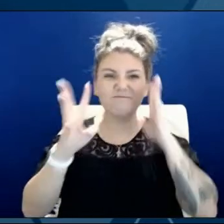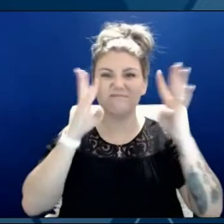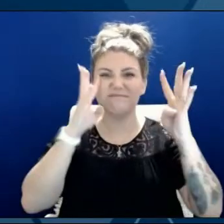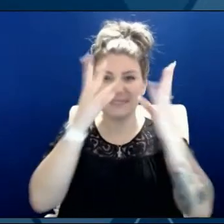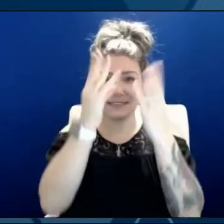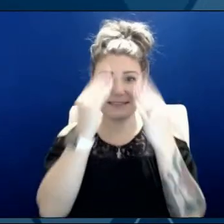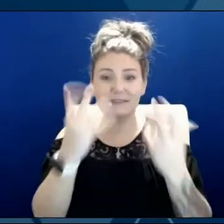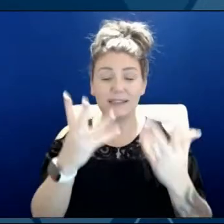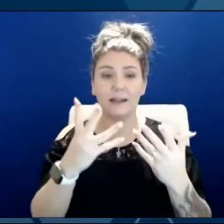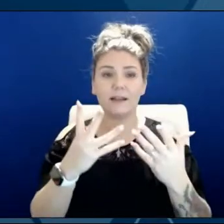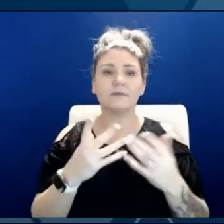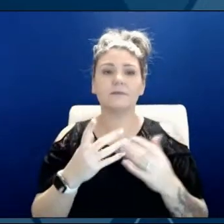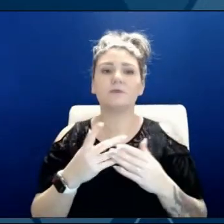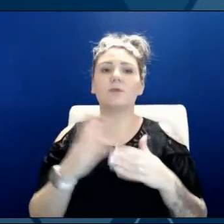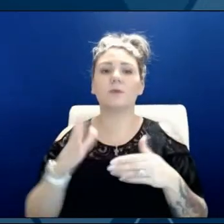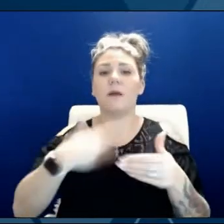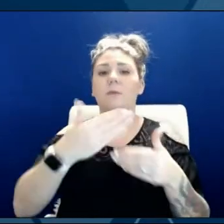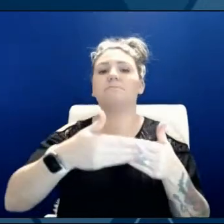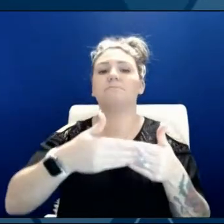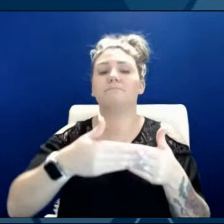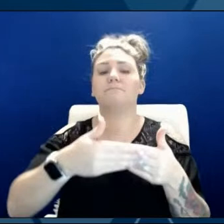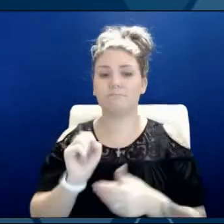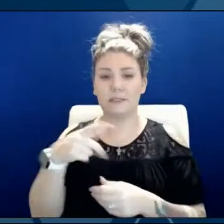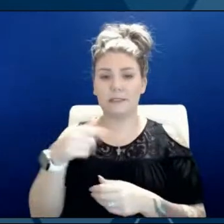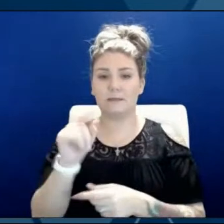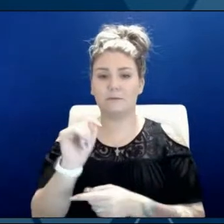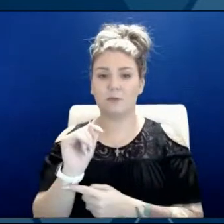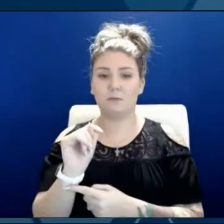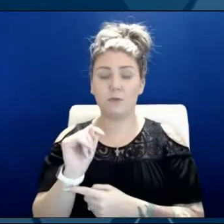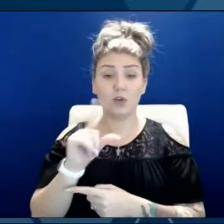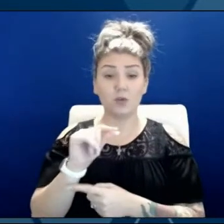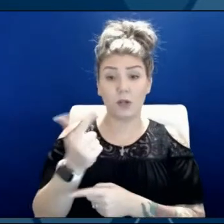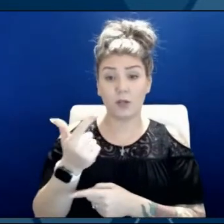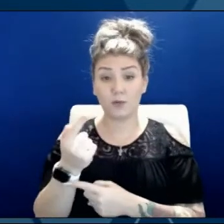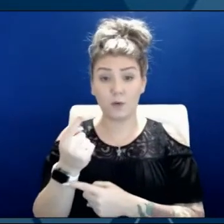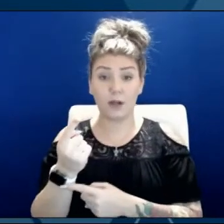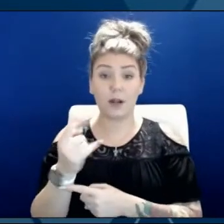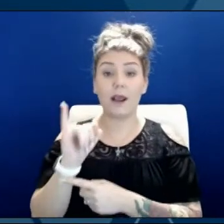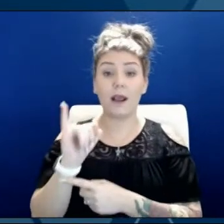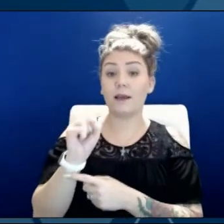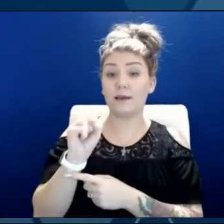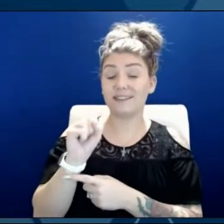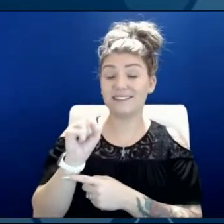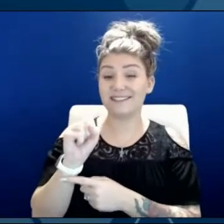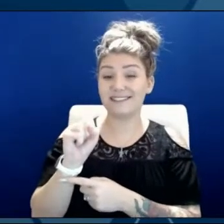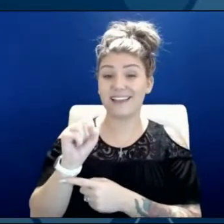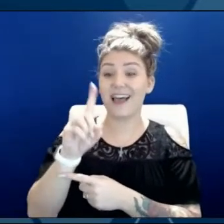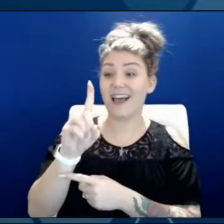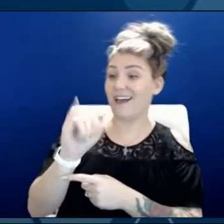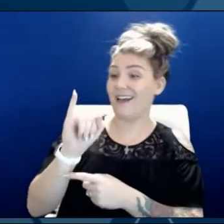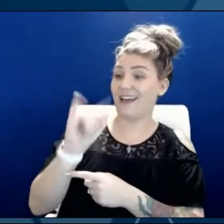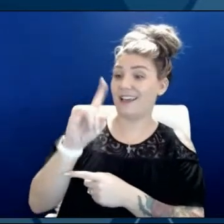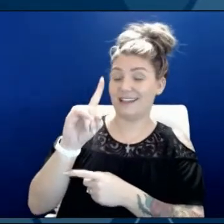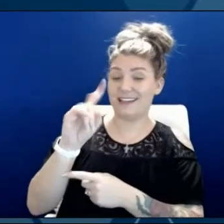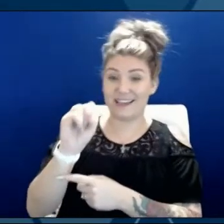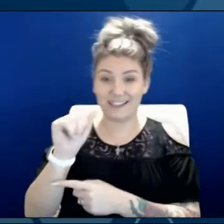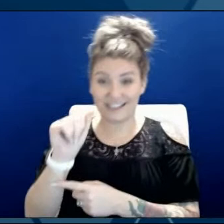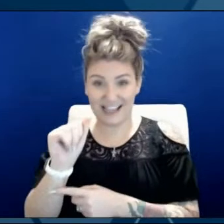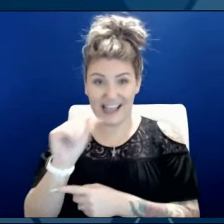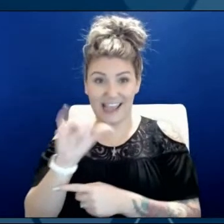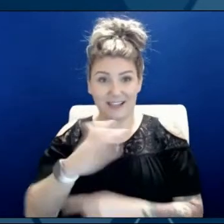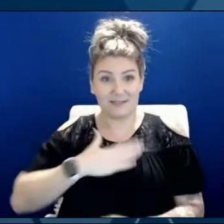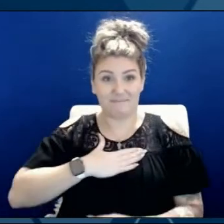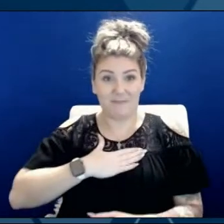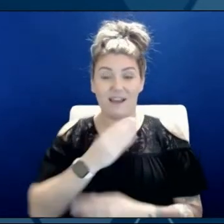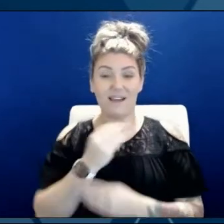a couple months now to September 2021, the Infectious Disease Society of America, which is mine and my infectious disease